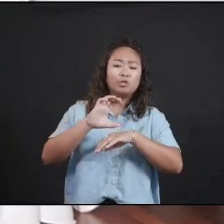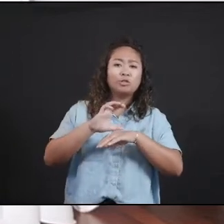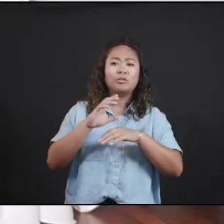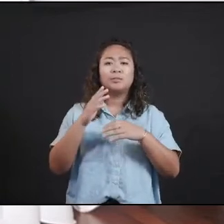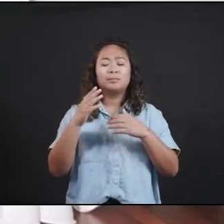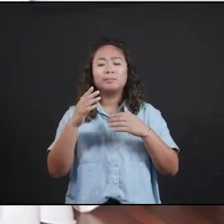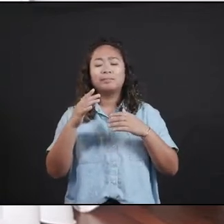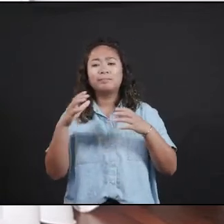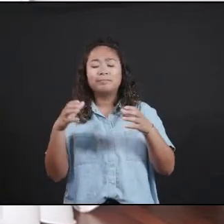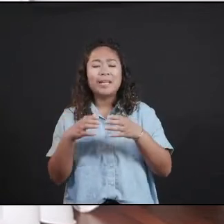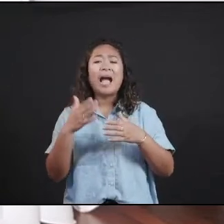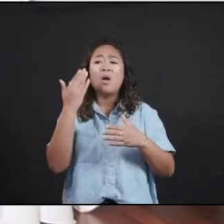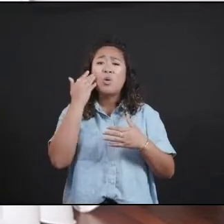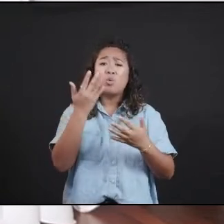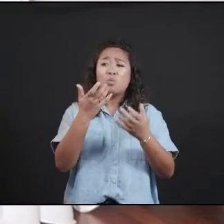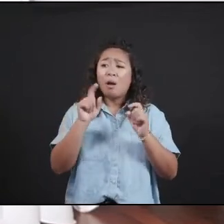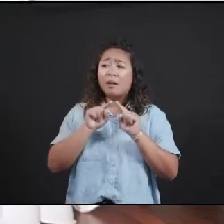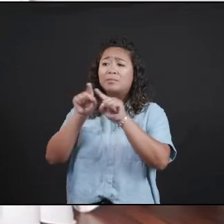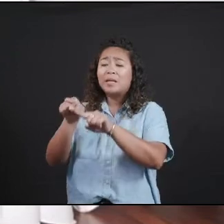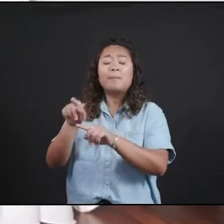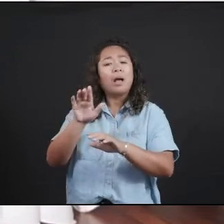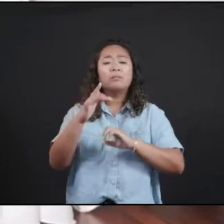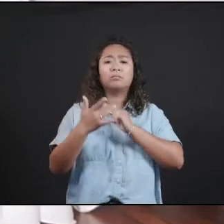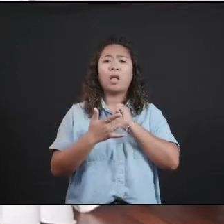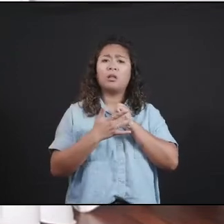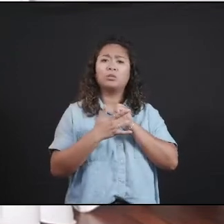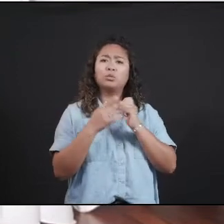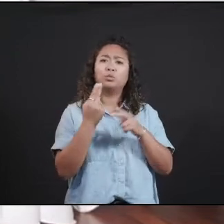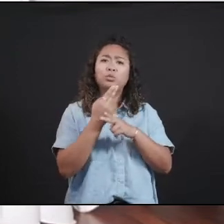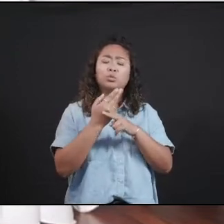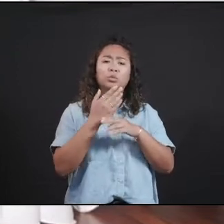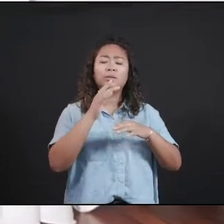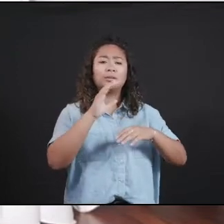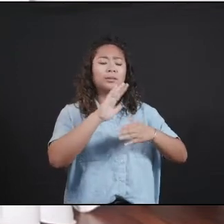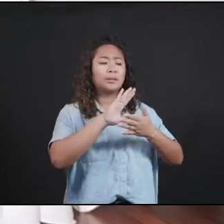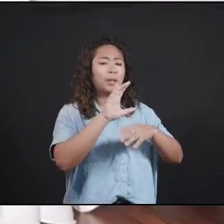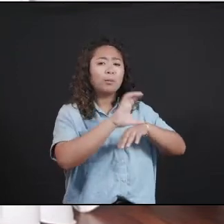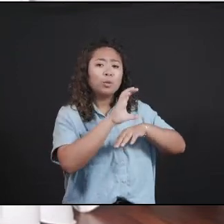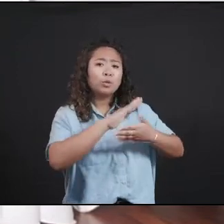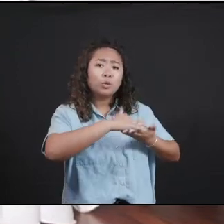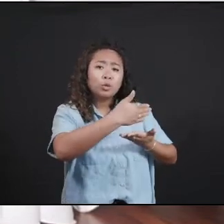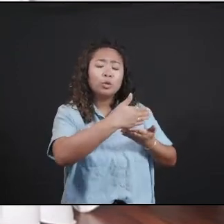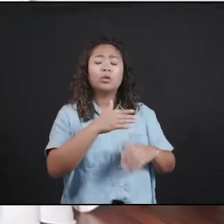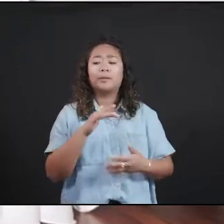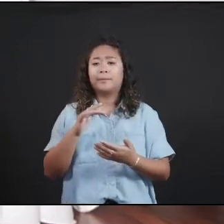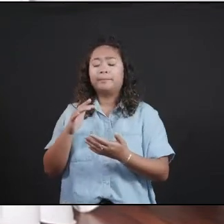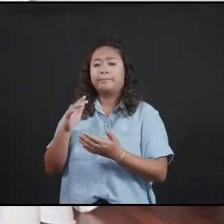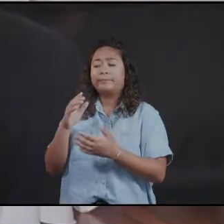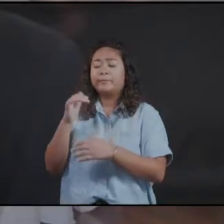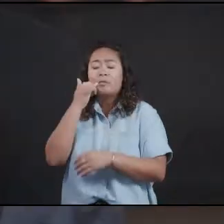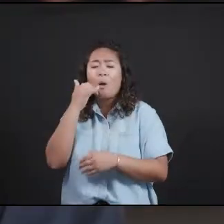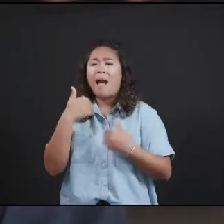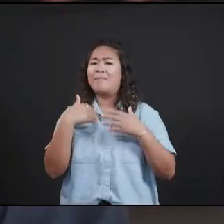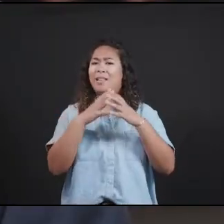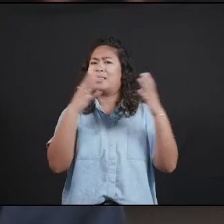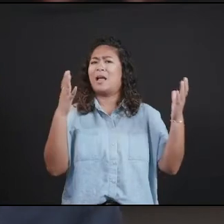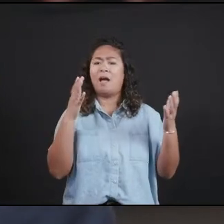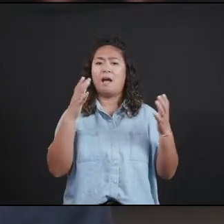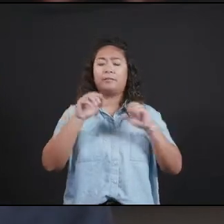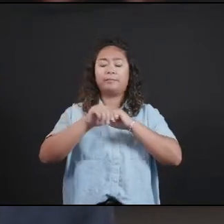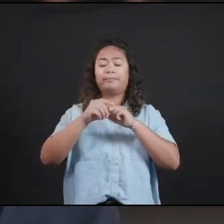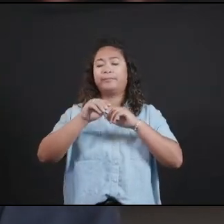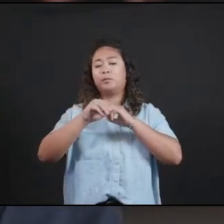help, please reach out and call someone. Thanks. Other questions? That's it. Before I go,